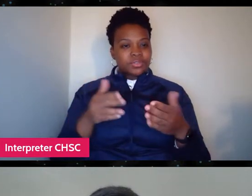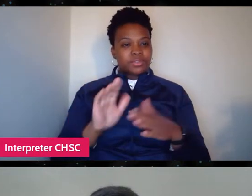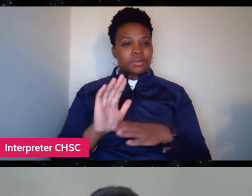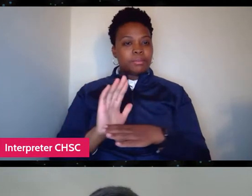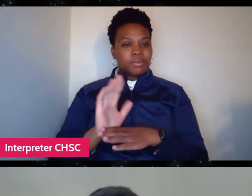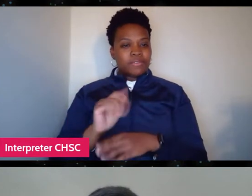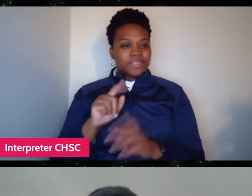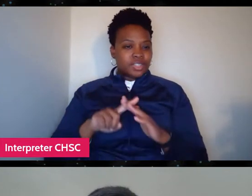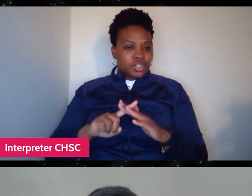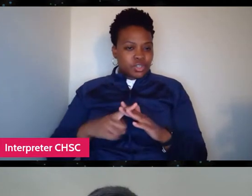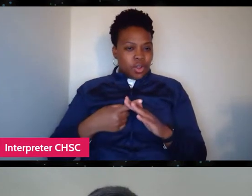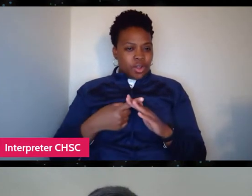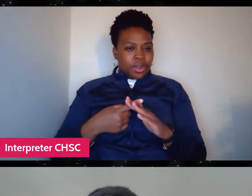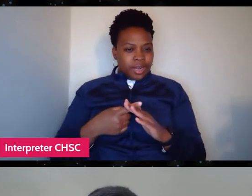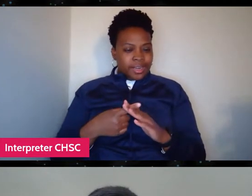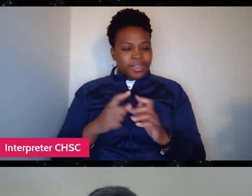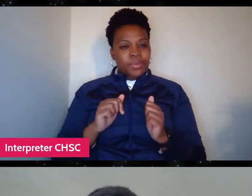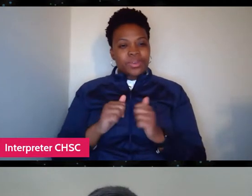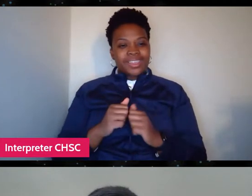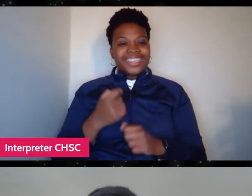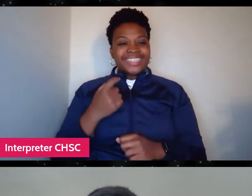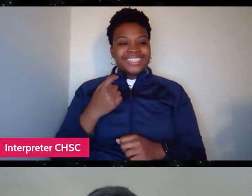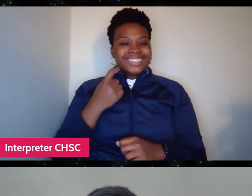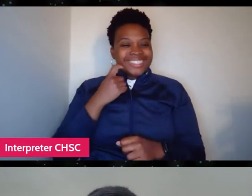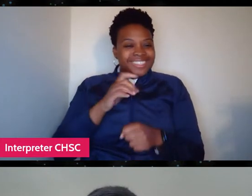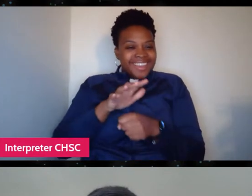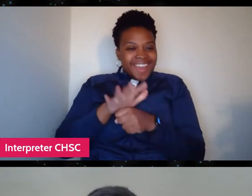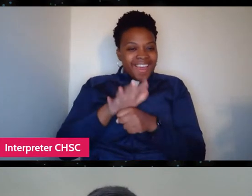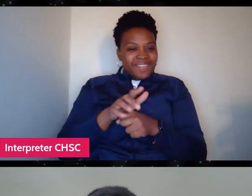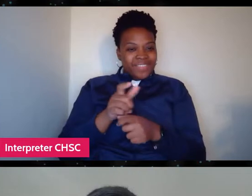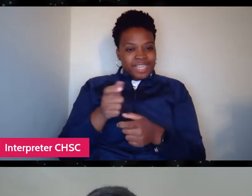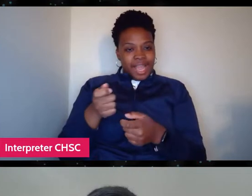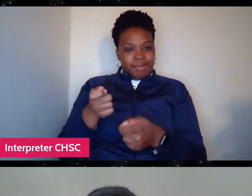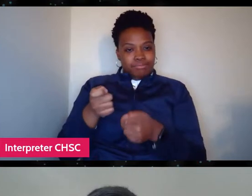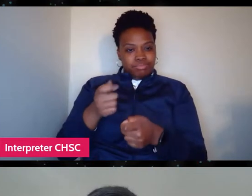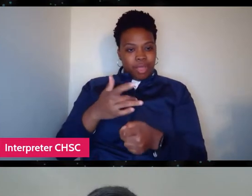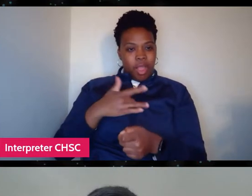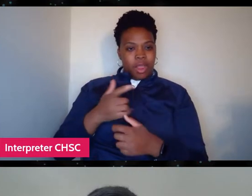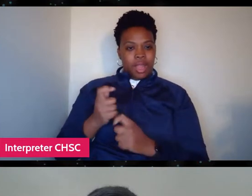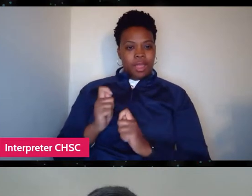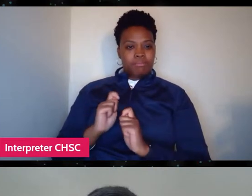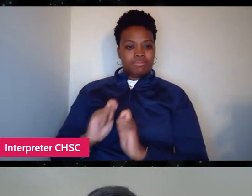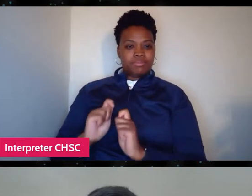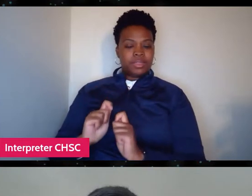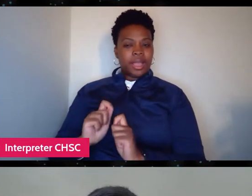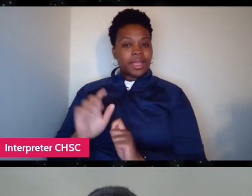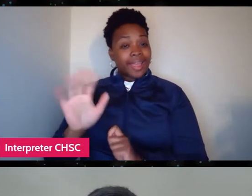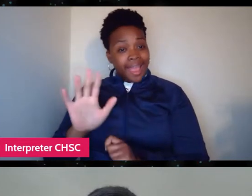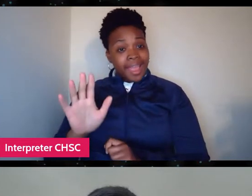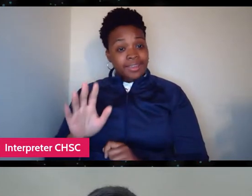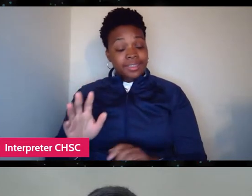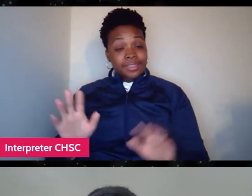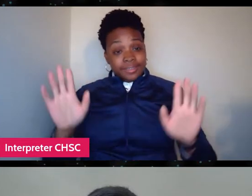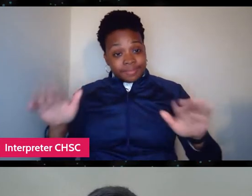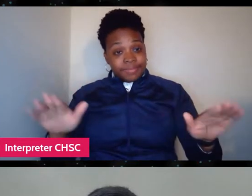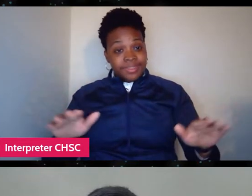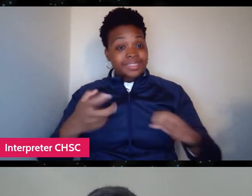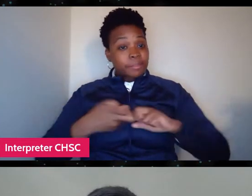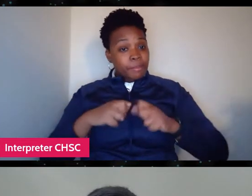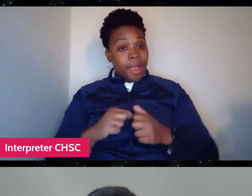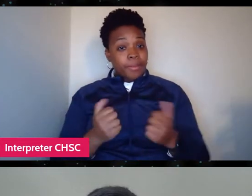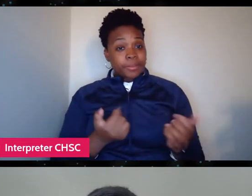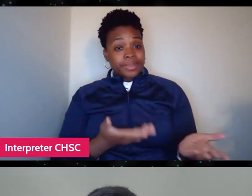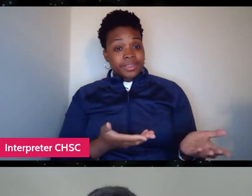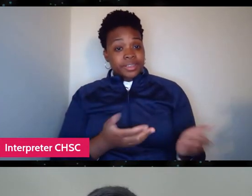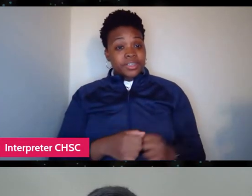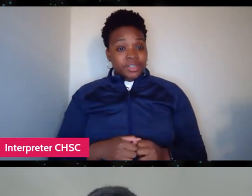with just enough of that tugging at our heartstrings, like, hey, look, there's a problem here, you know, in the